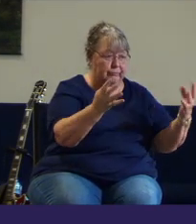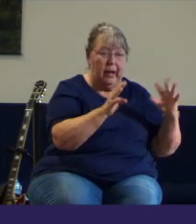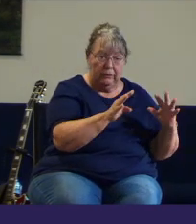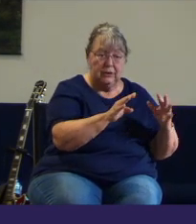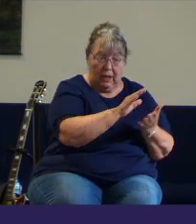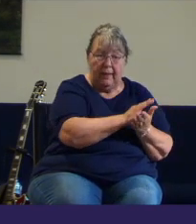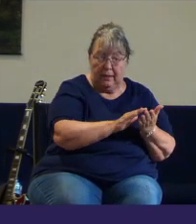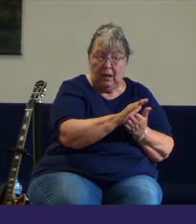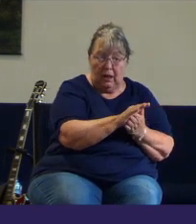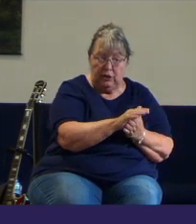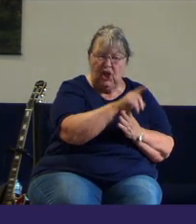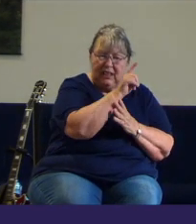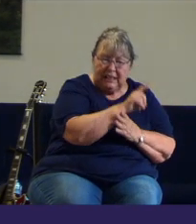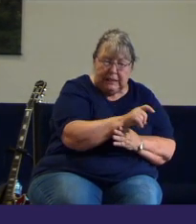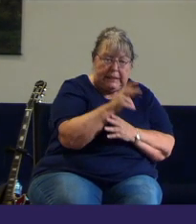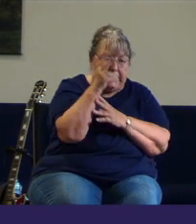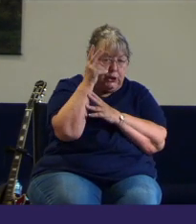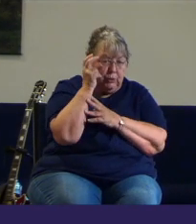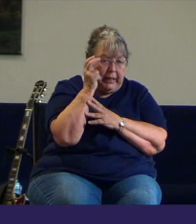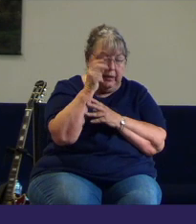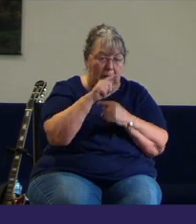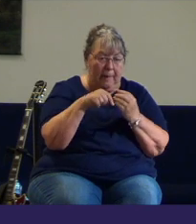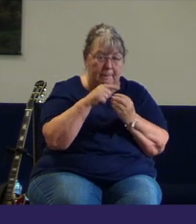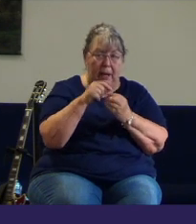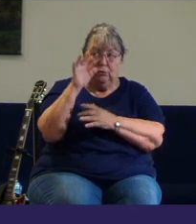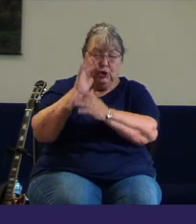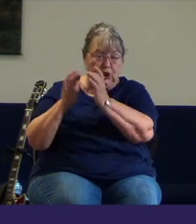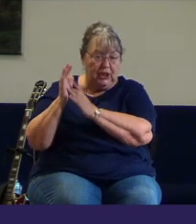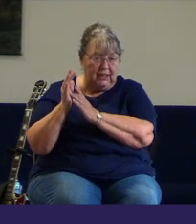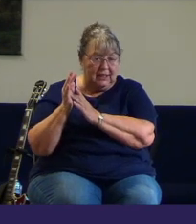There is a need, and Jesus knew about that need.